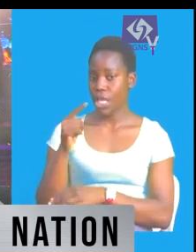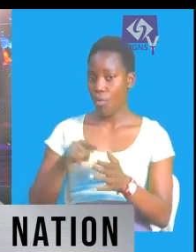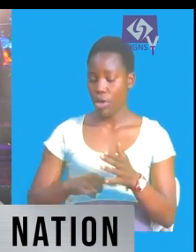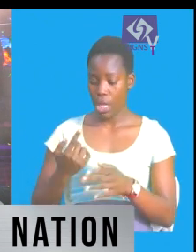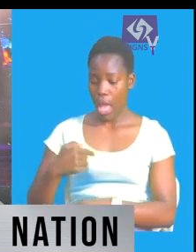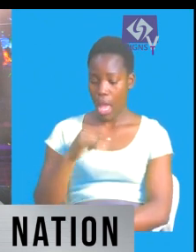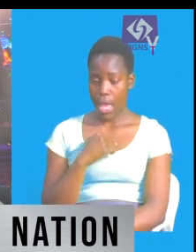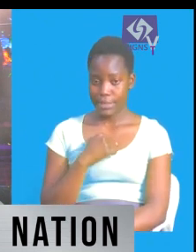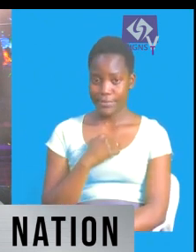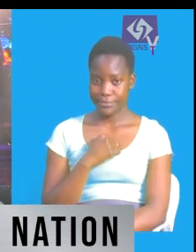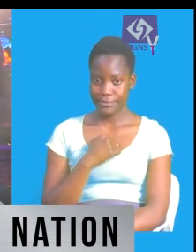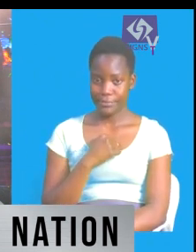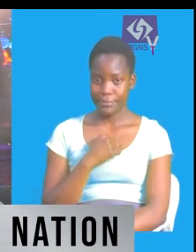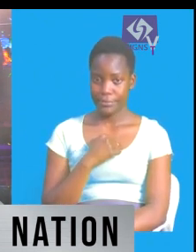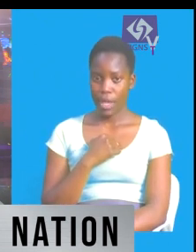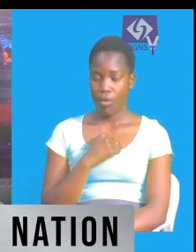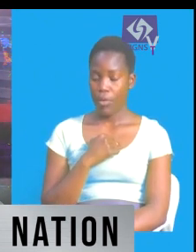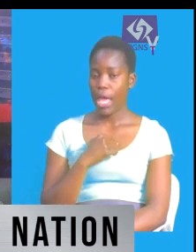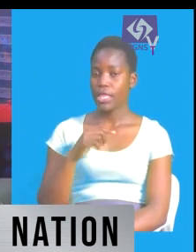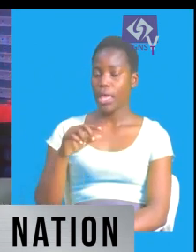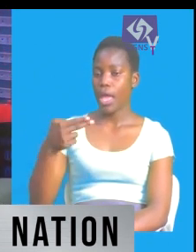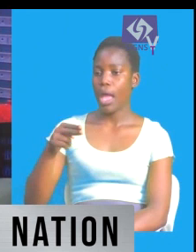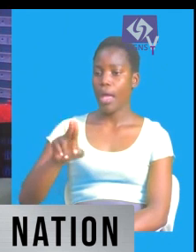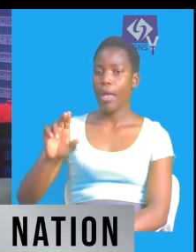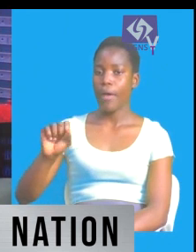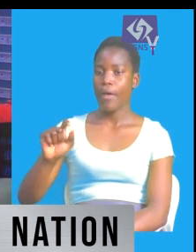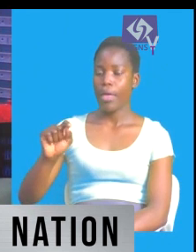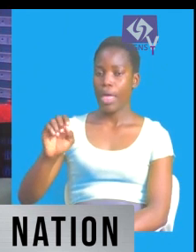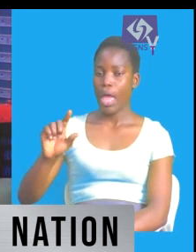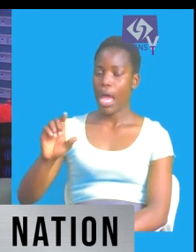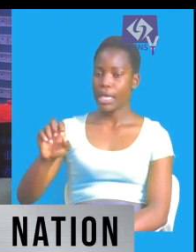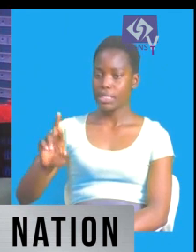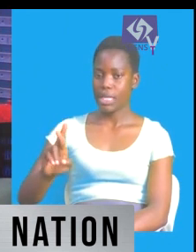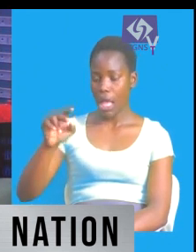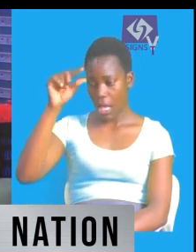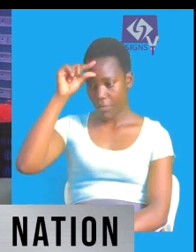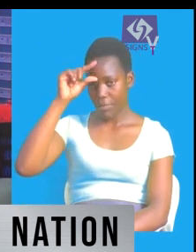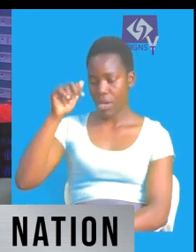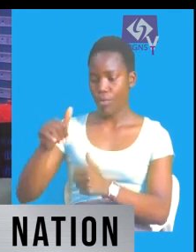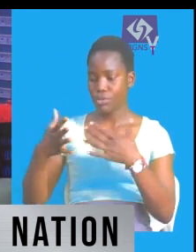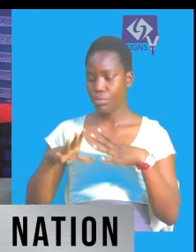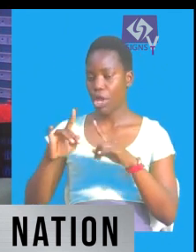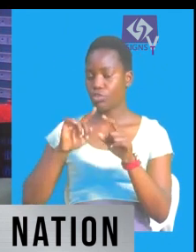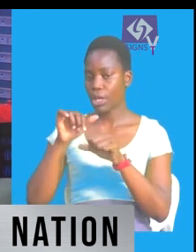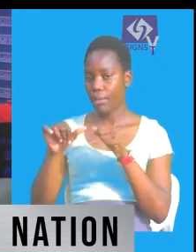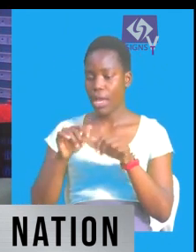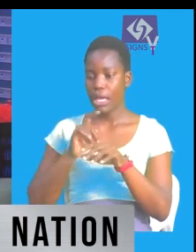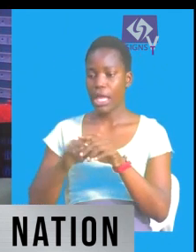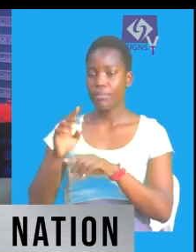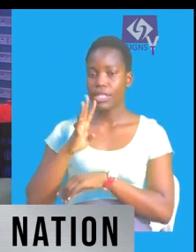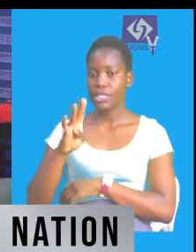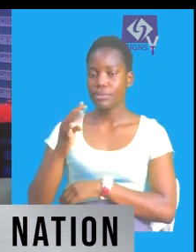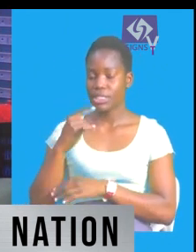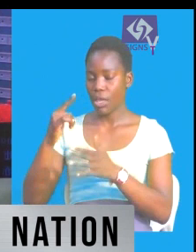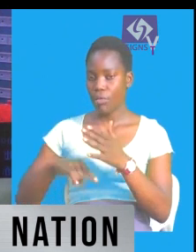we are the hustler government. Yes. So which mwananchi are you talking about? You know, when they speak, they say they